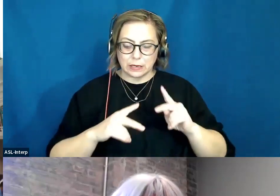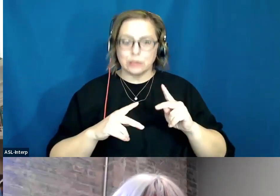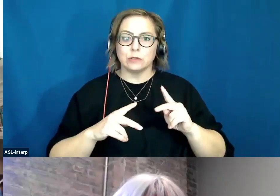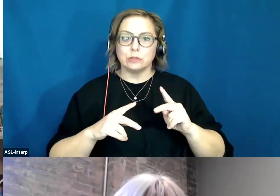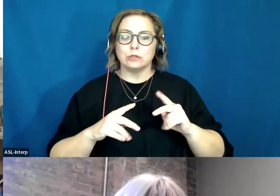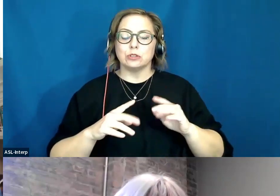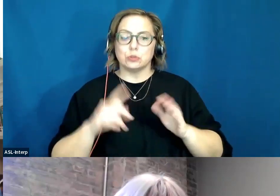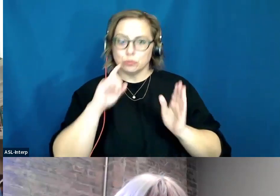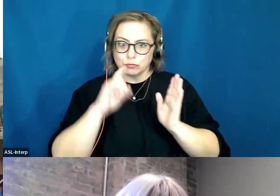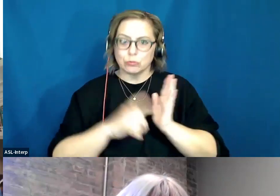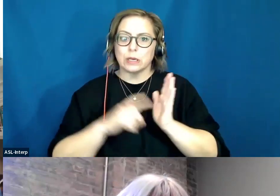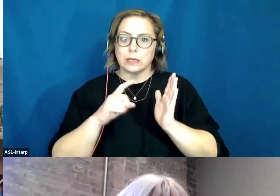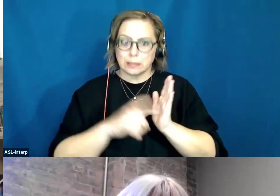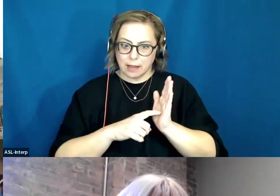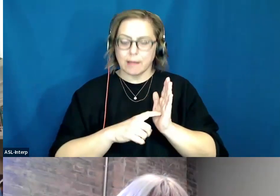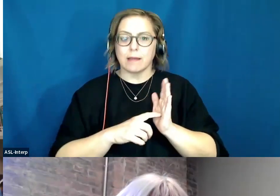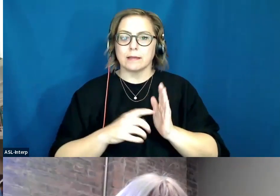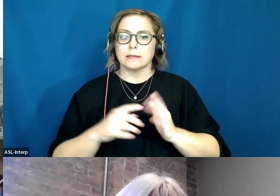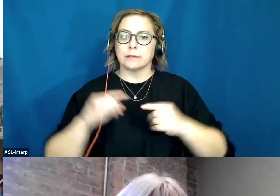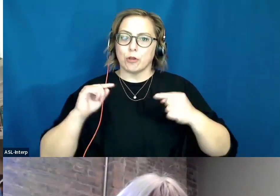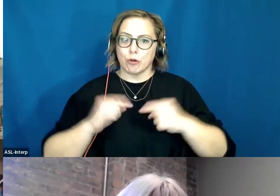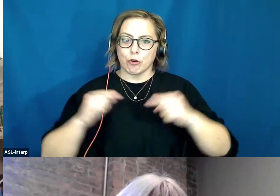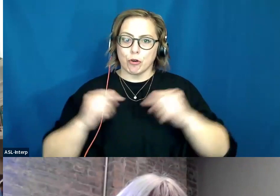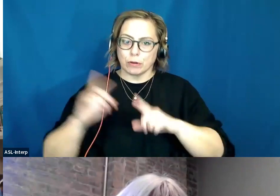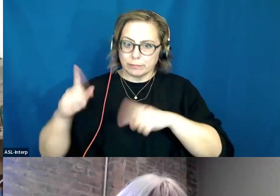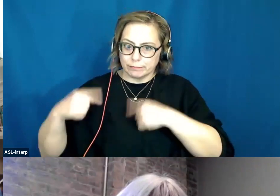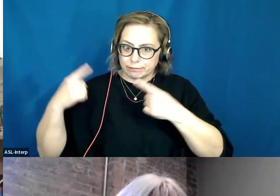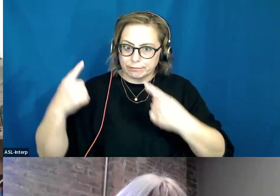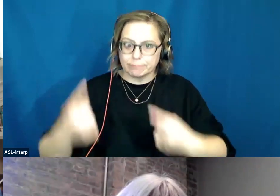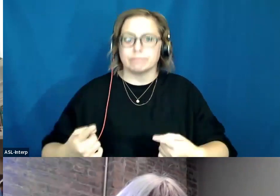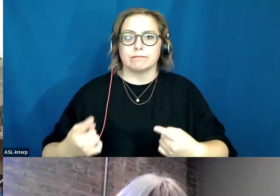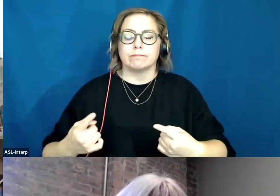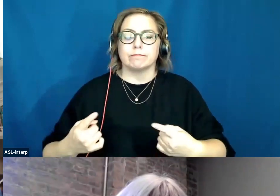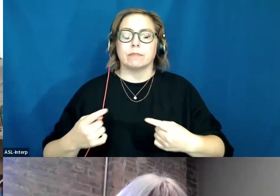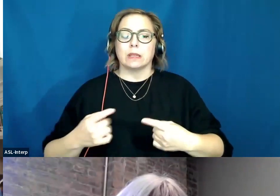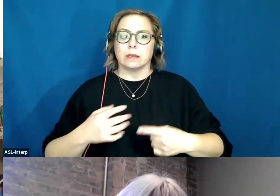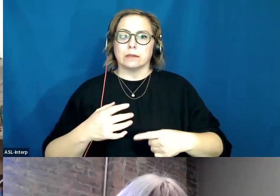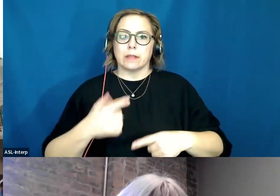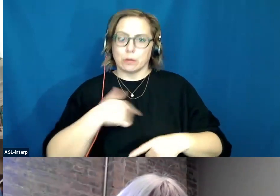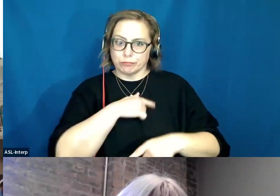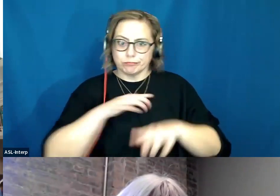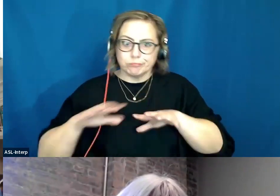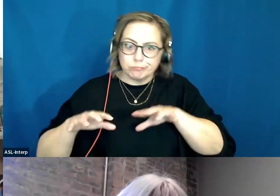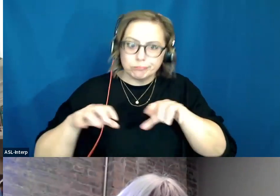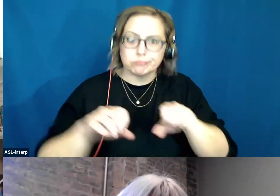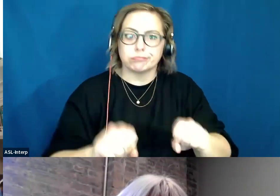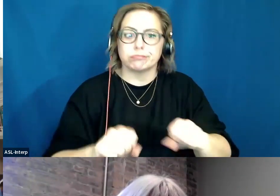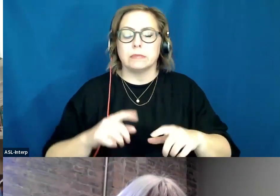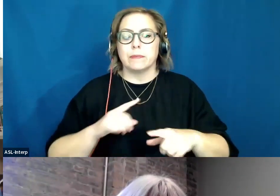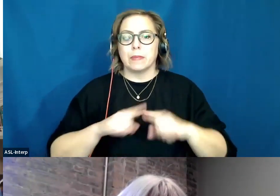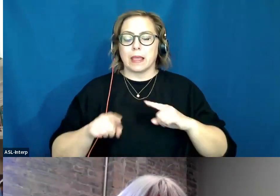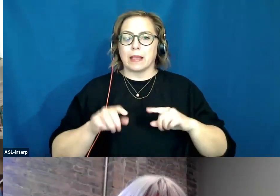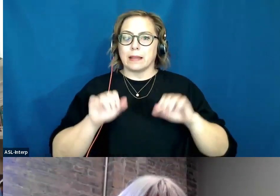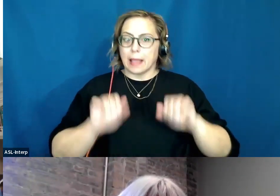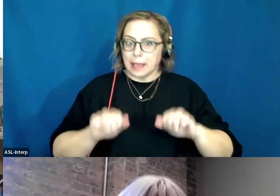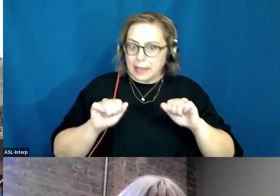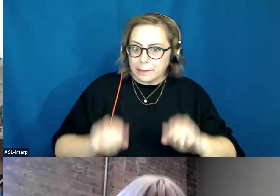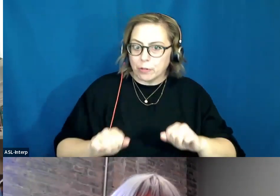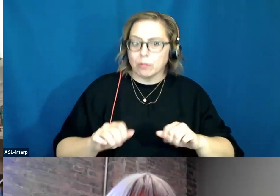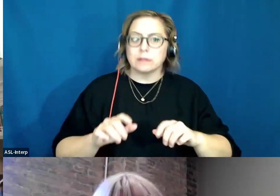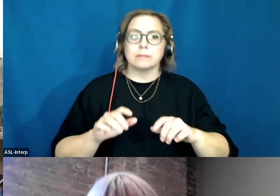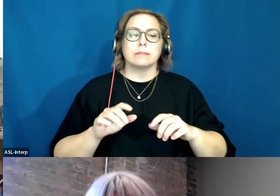by colonialism. Disability justice must take into account experiences of ableism that intersect with